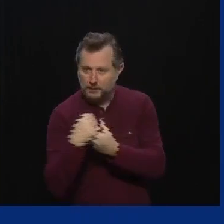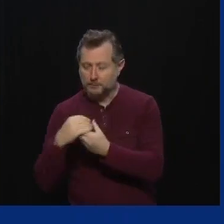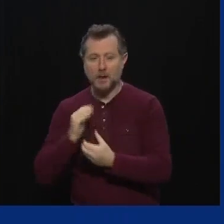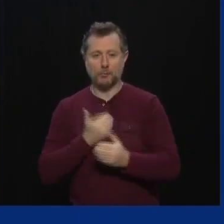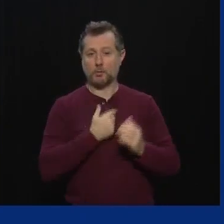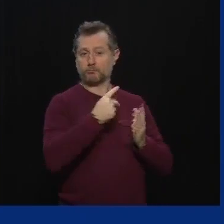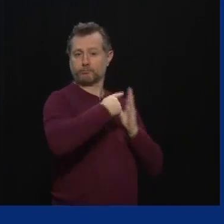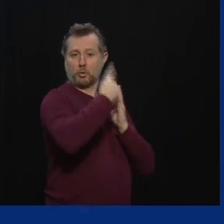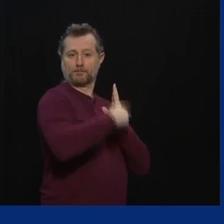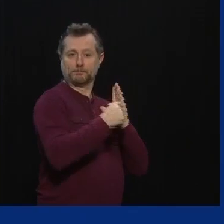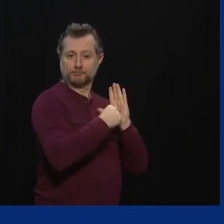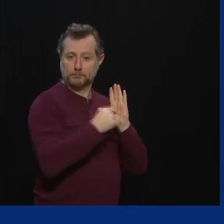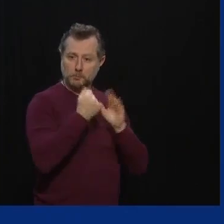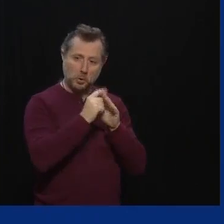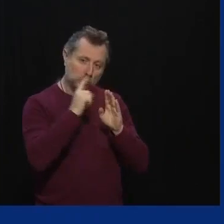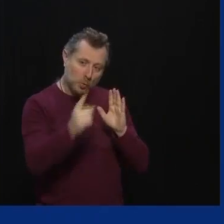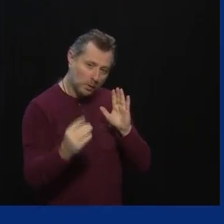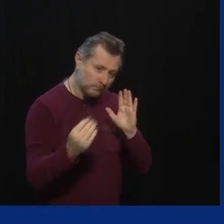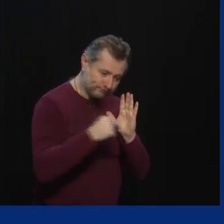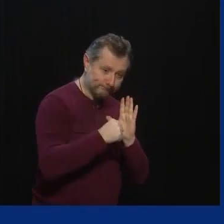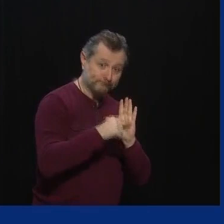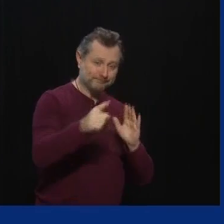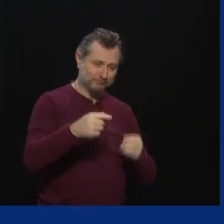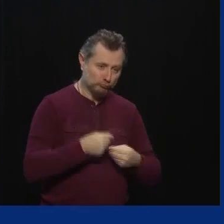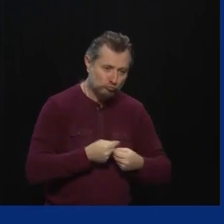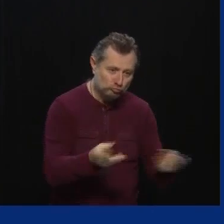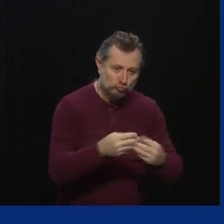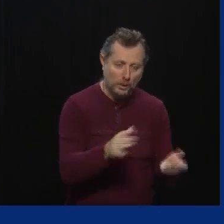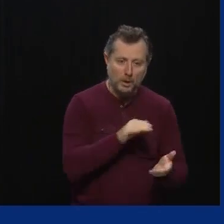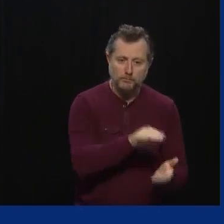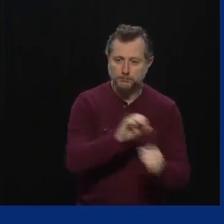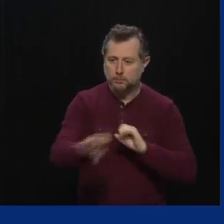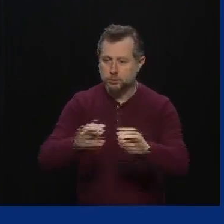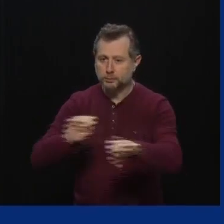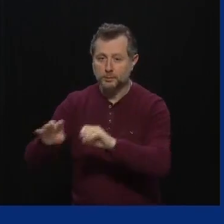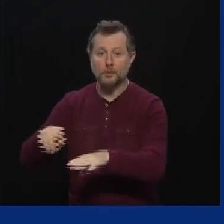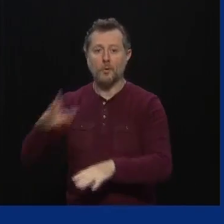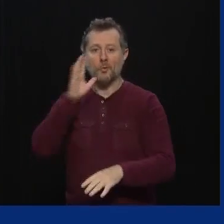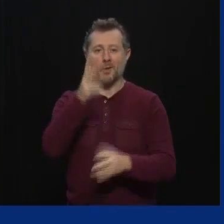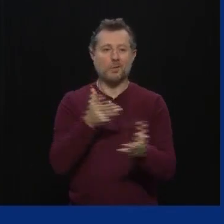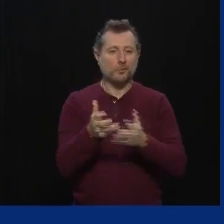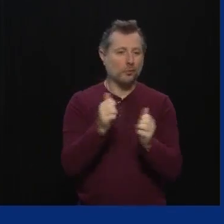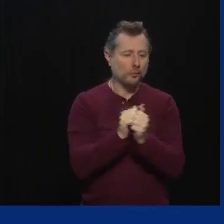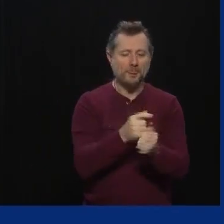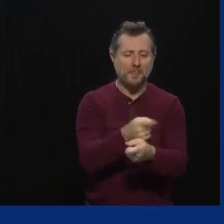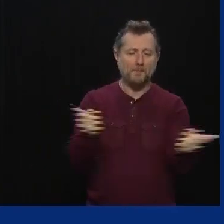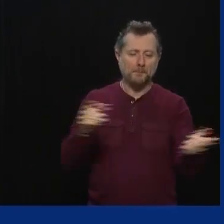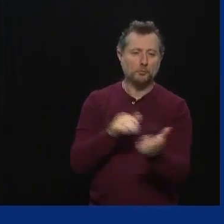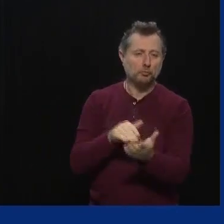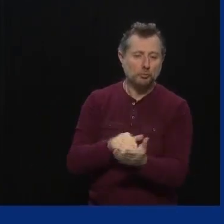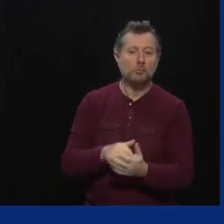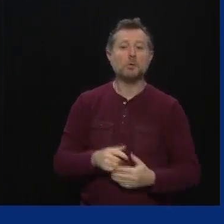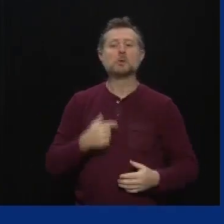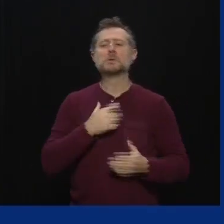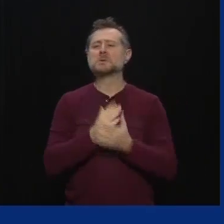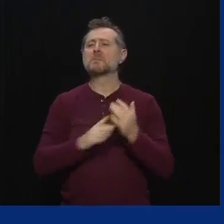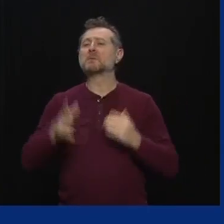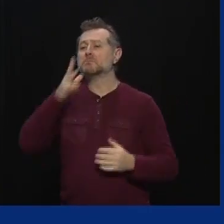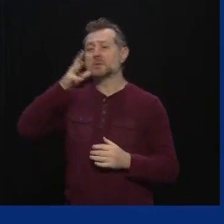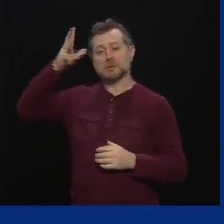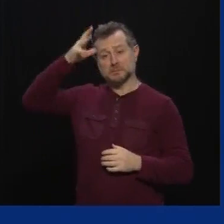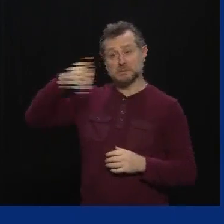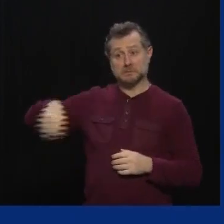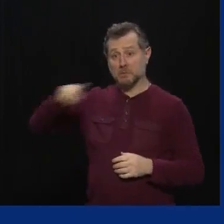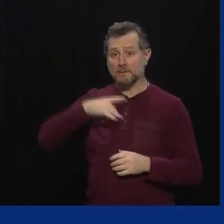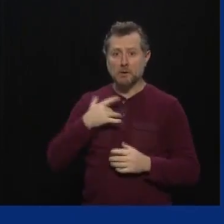that they have the supply. And again, I'm going to be working with all of them and anybody who will help us get this out. And some parents will want their kids to get it at the local